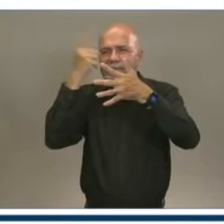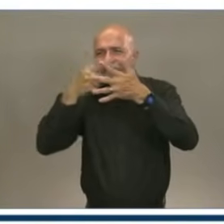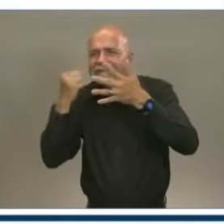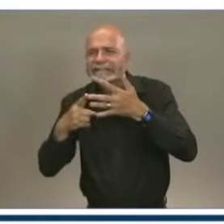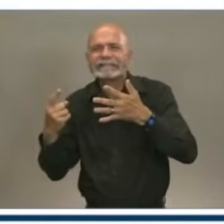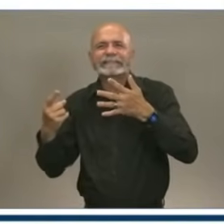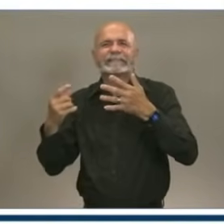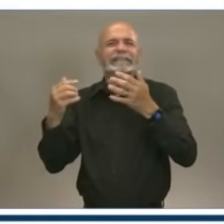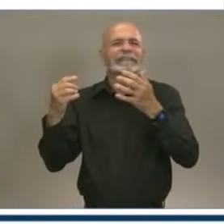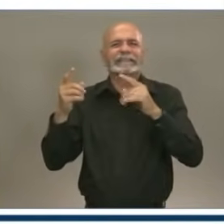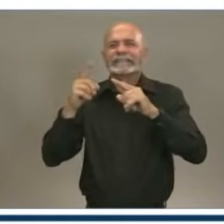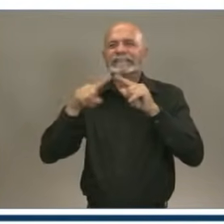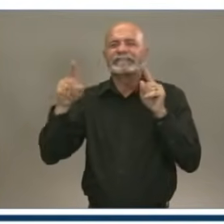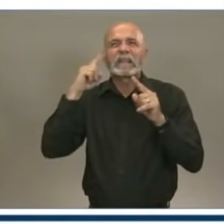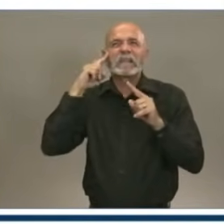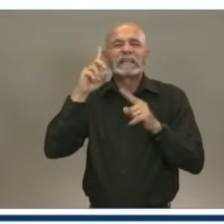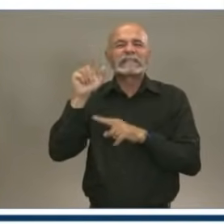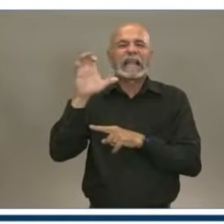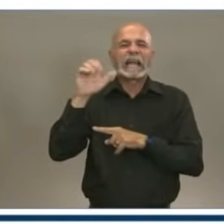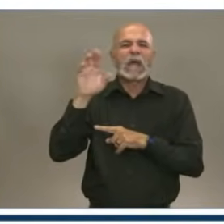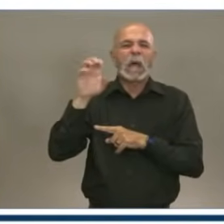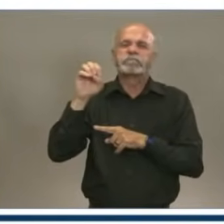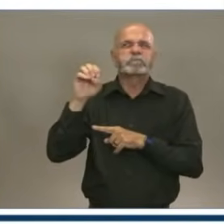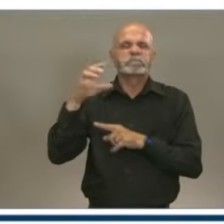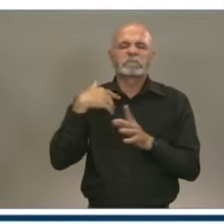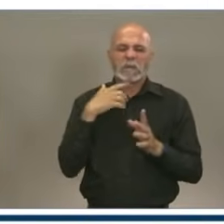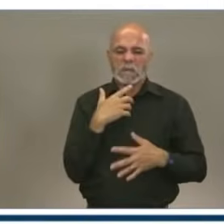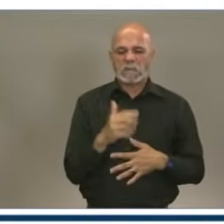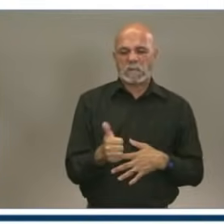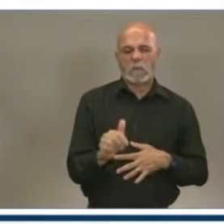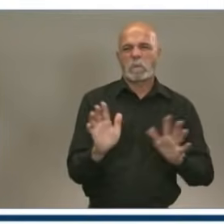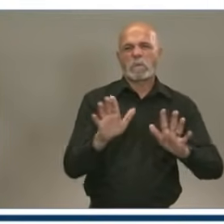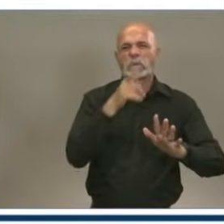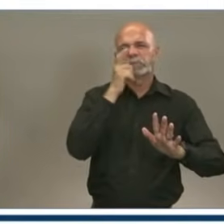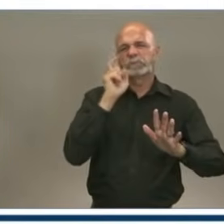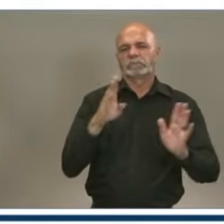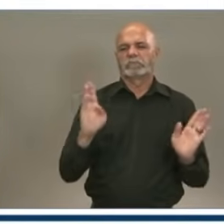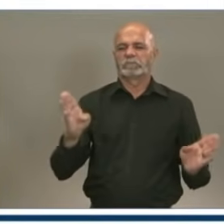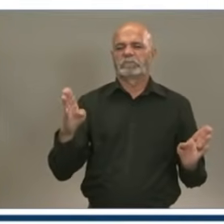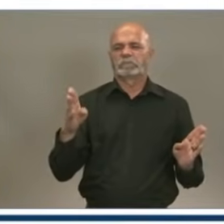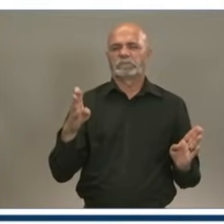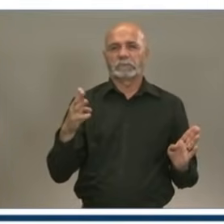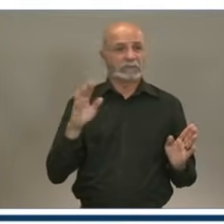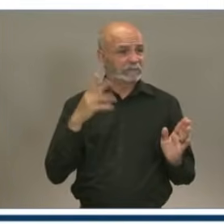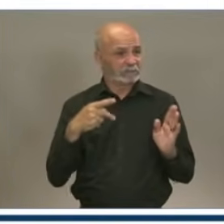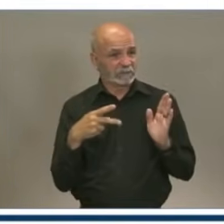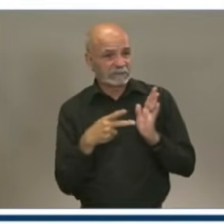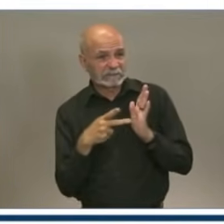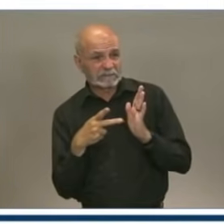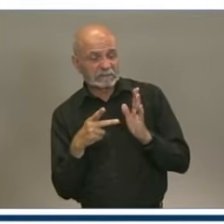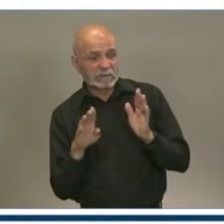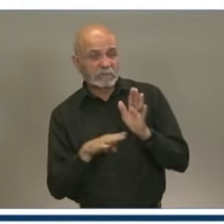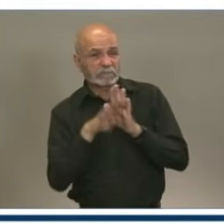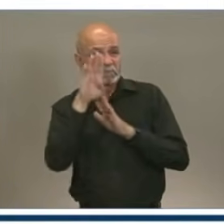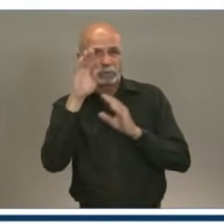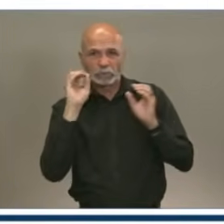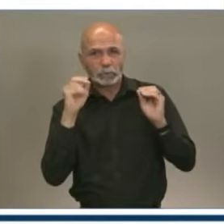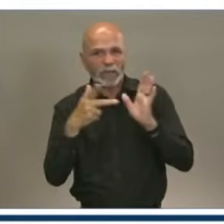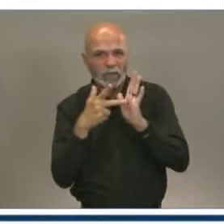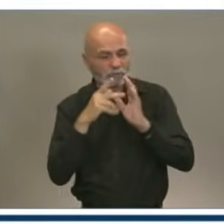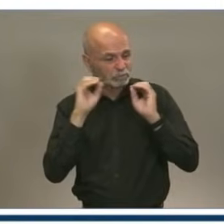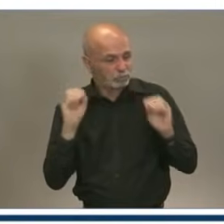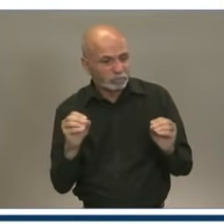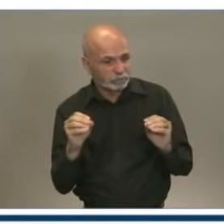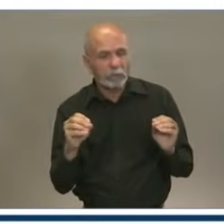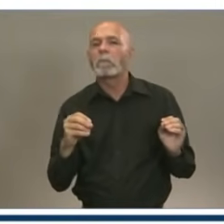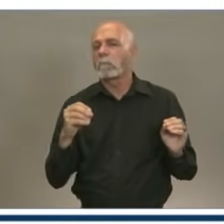made logical sense that now we're out of the third wave, we go back with that age-based approach around masking. Do you have a follow-up, Tim?